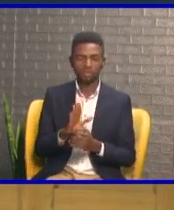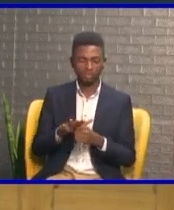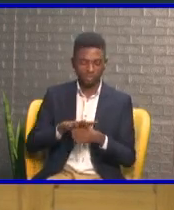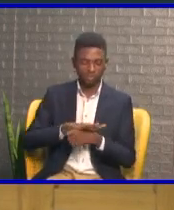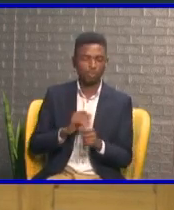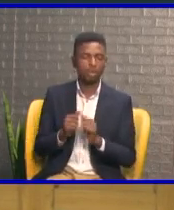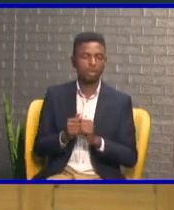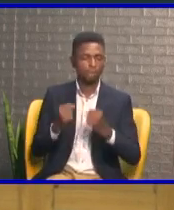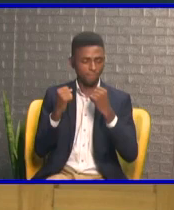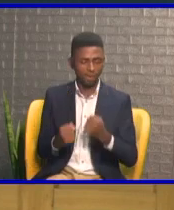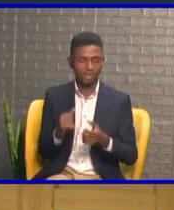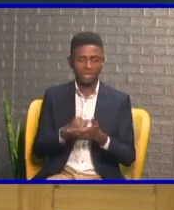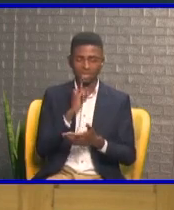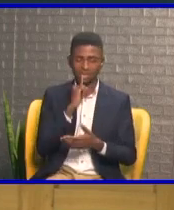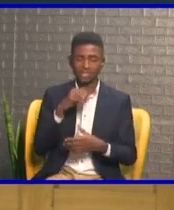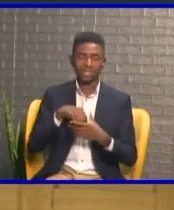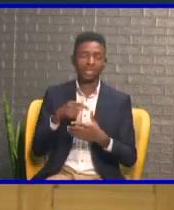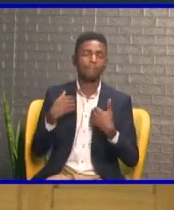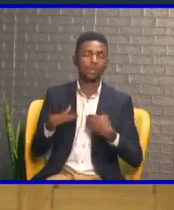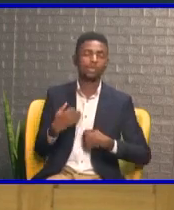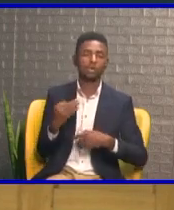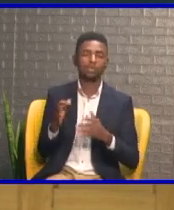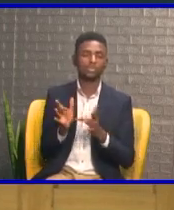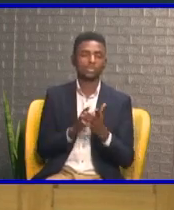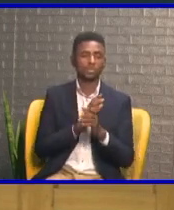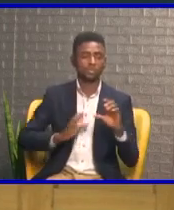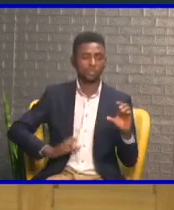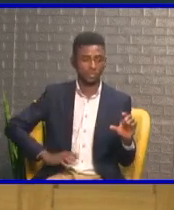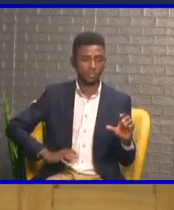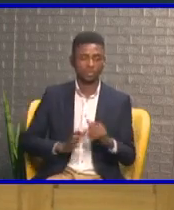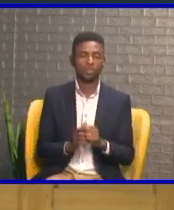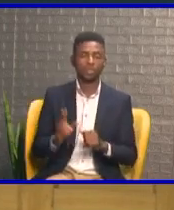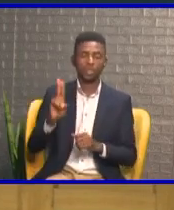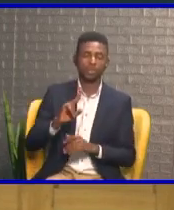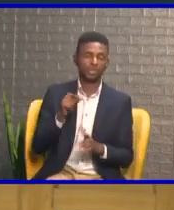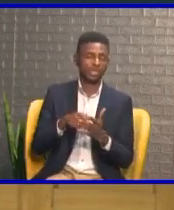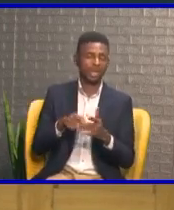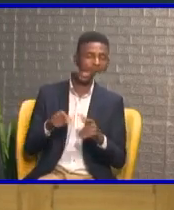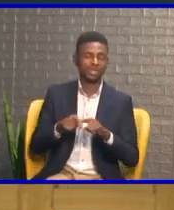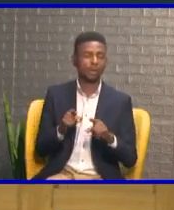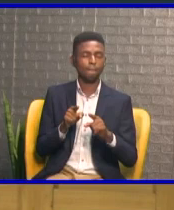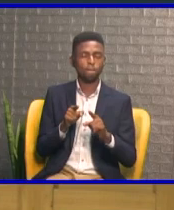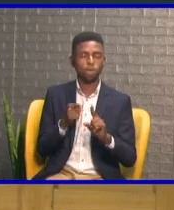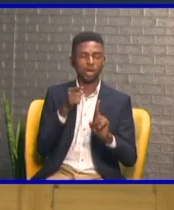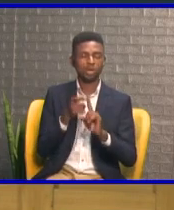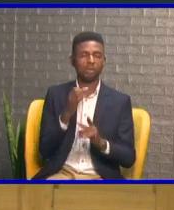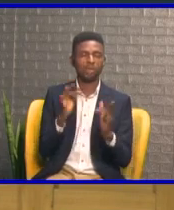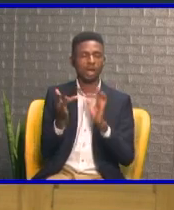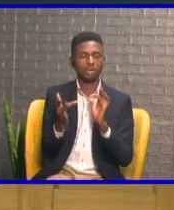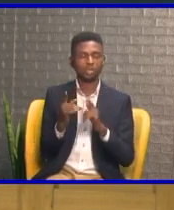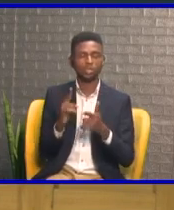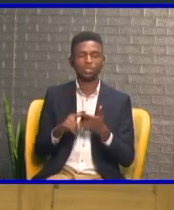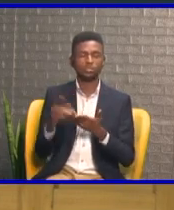power that is in the very body of Jesus in the resurrected state. Use this as a point of contact to administer